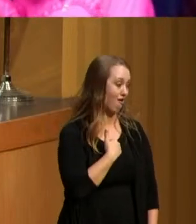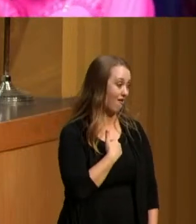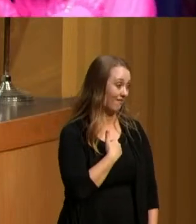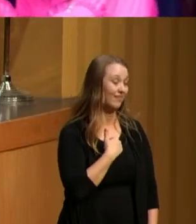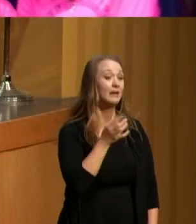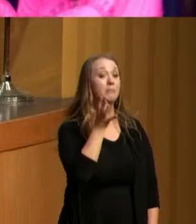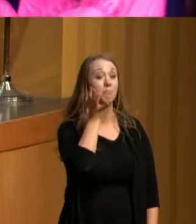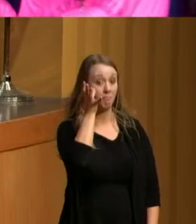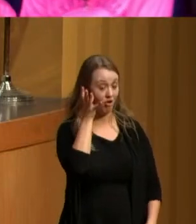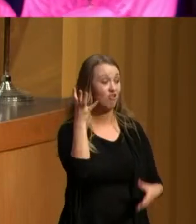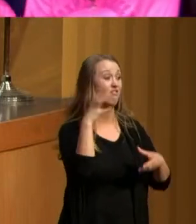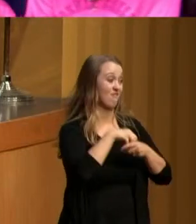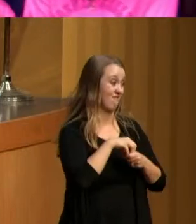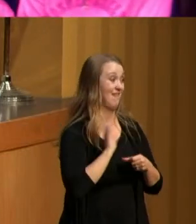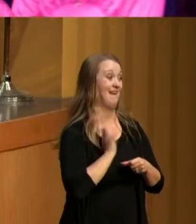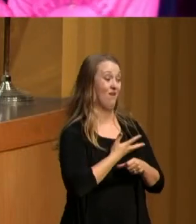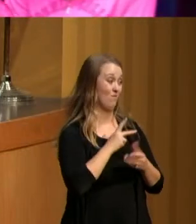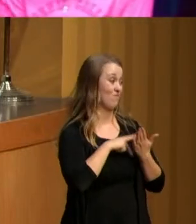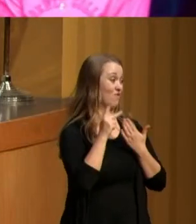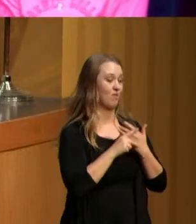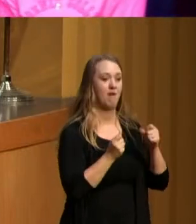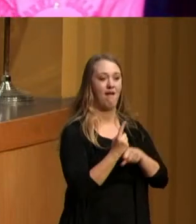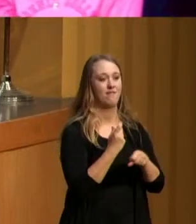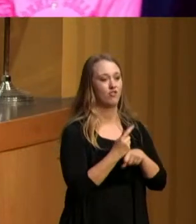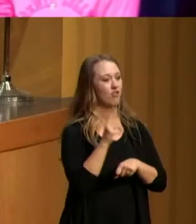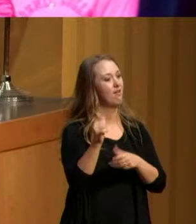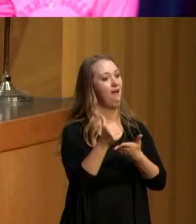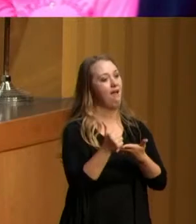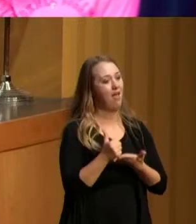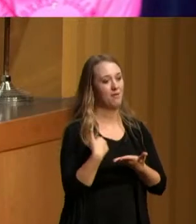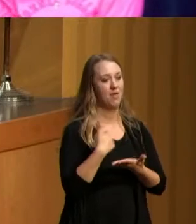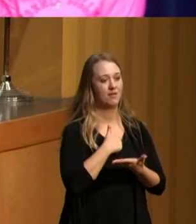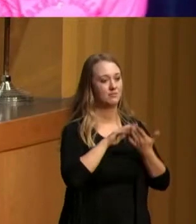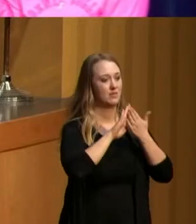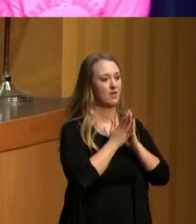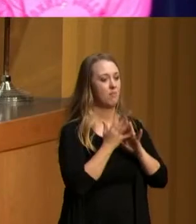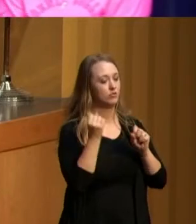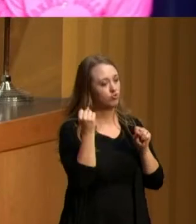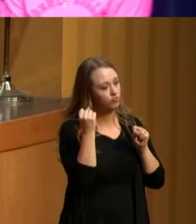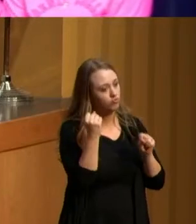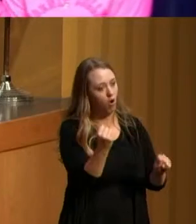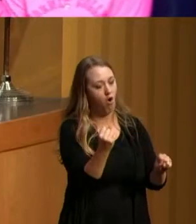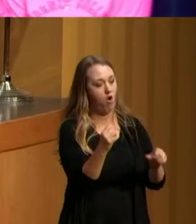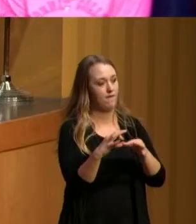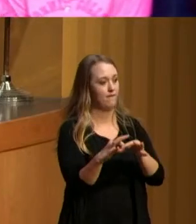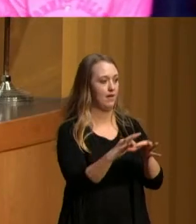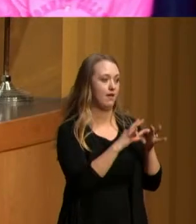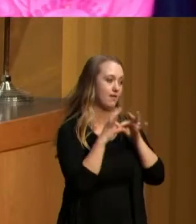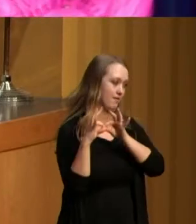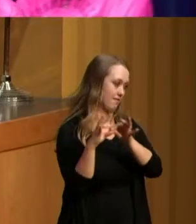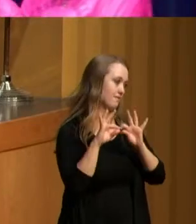involved in our program every single year, and it's helped us become a strong, united family.